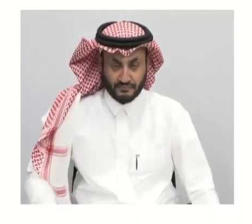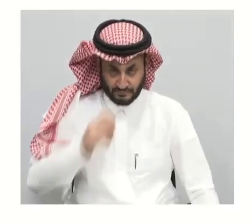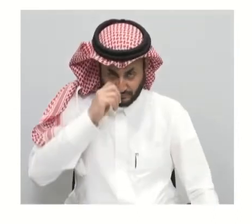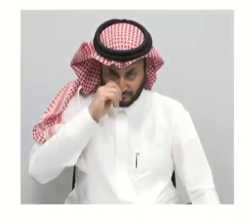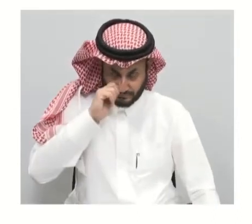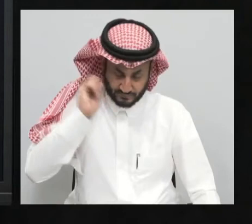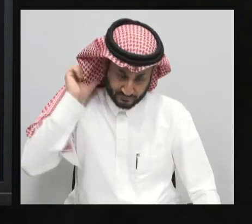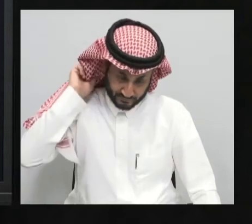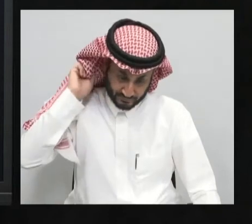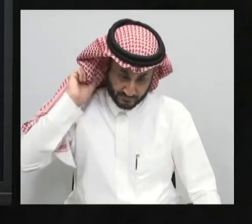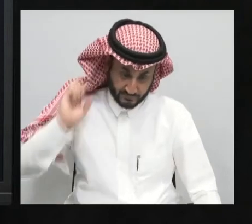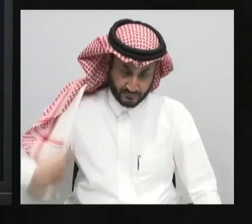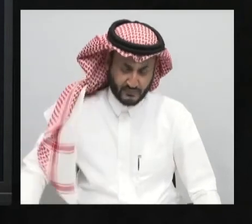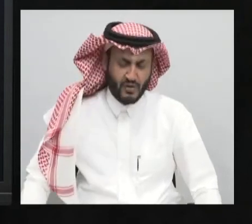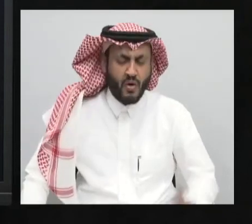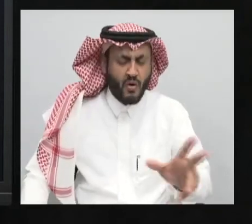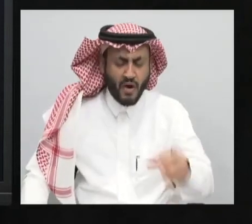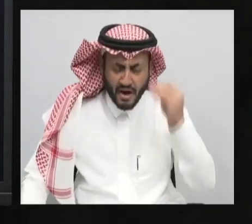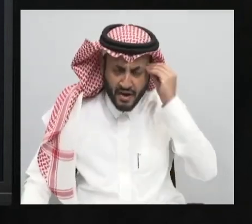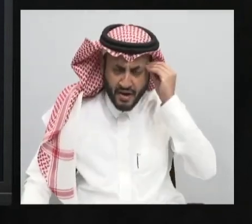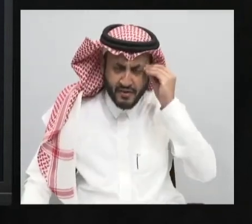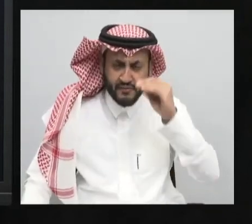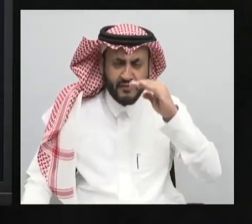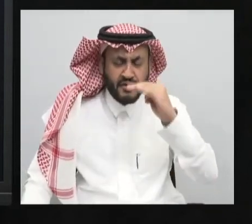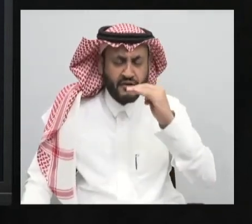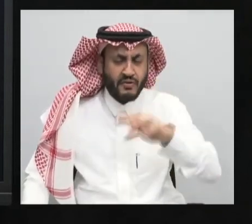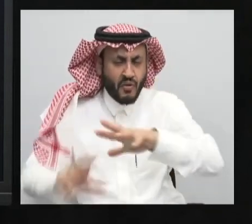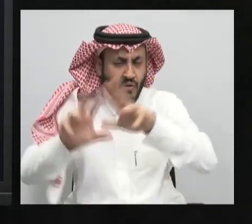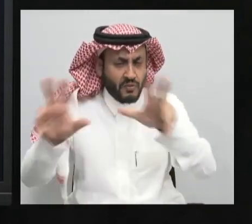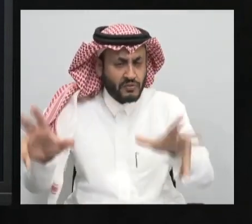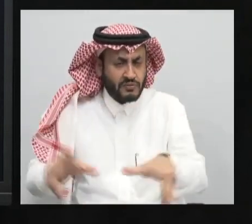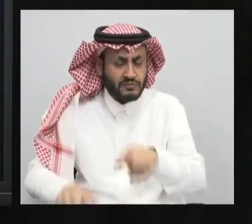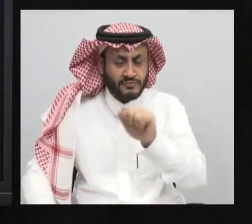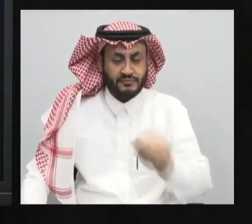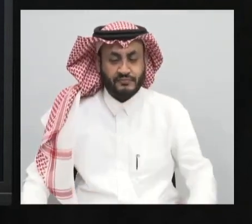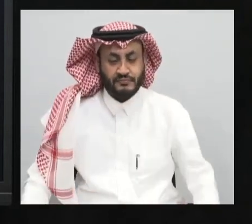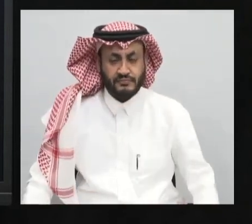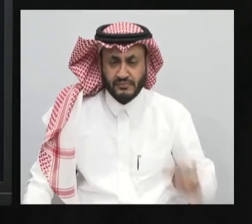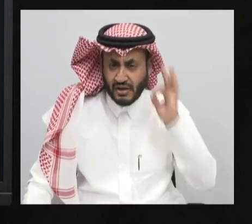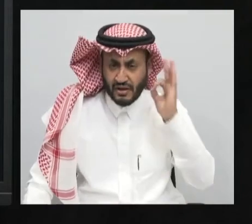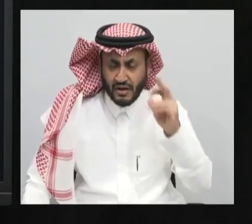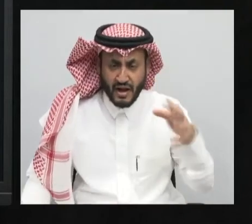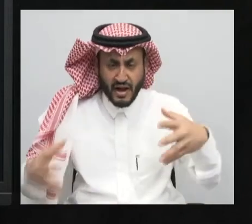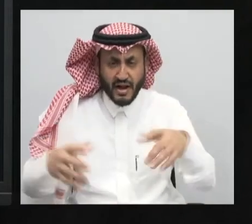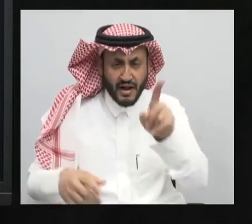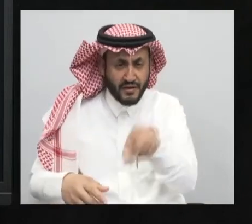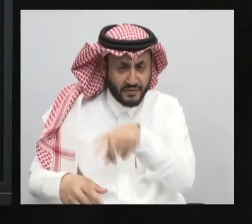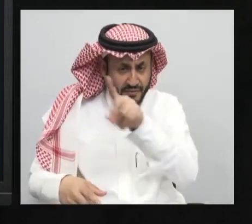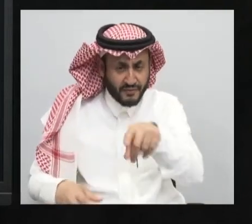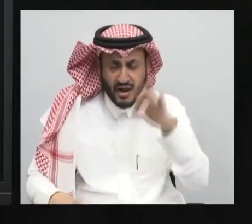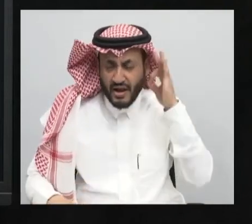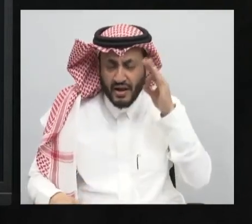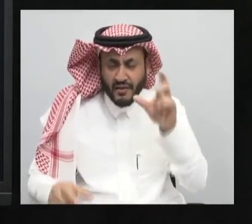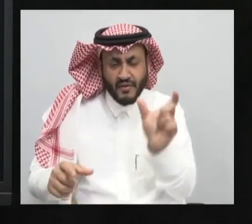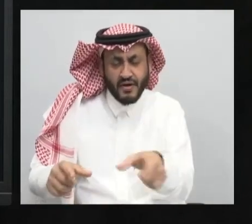you managed to answer all the questions matching the listening with the correct